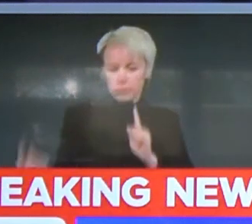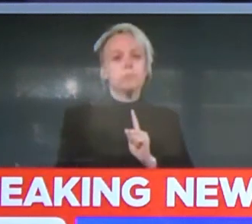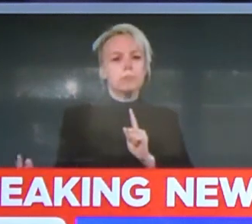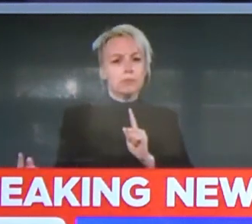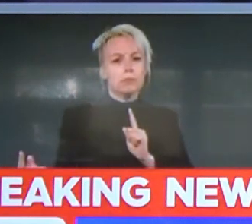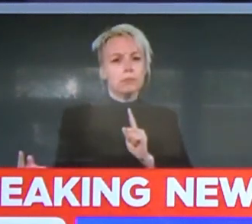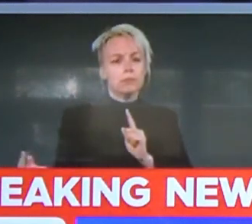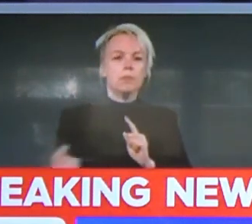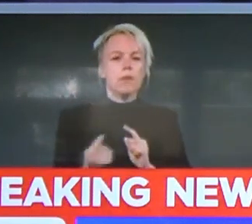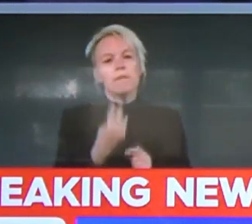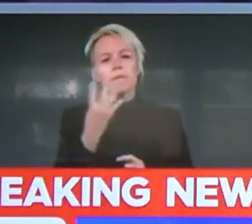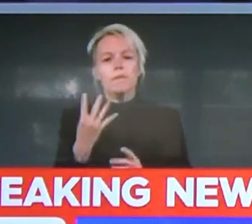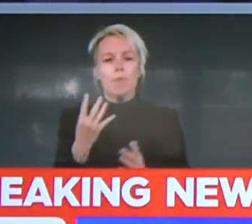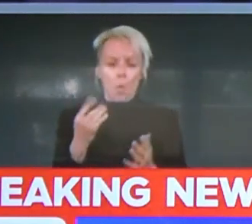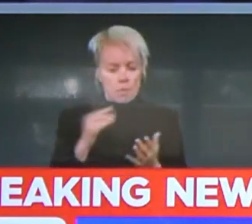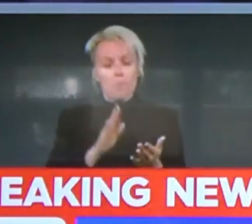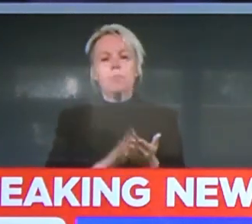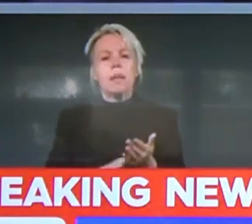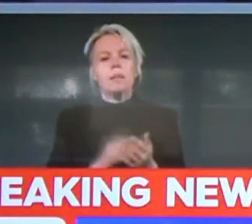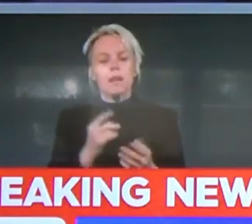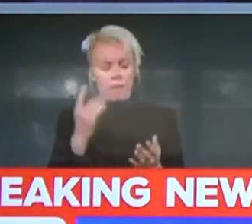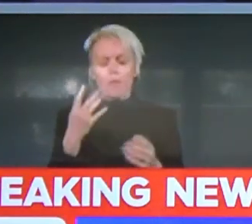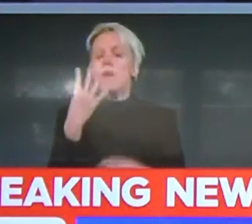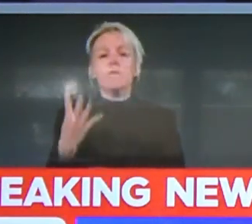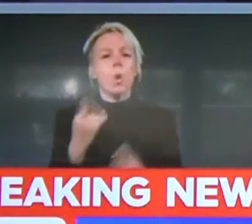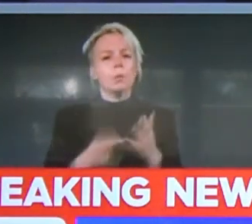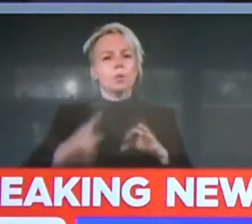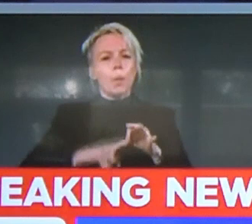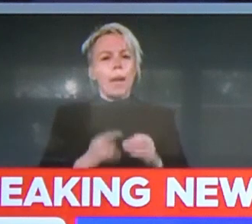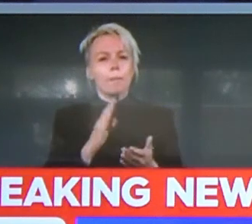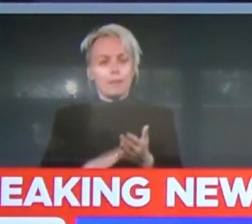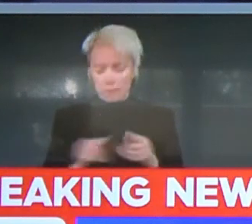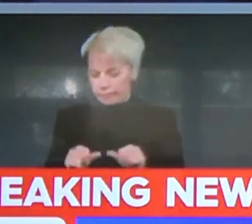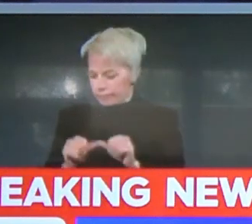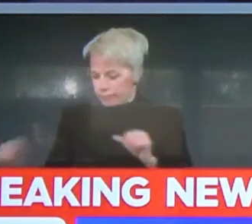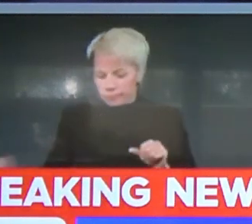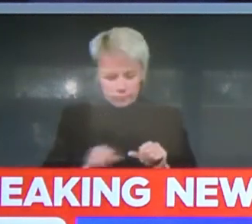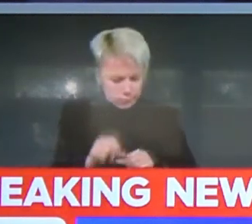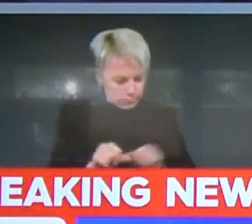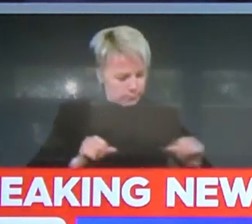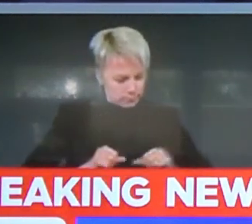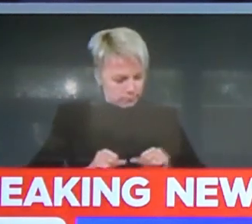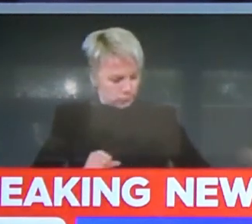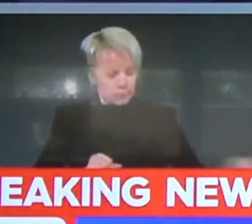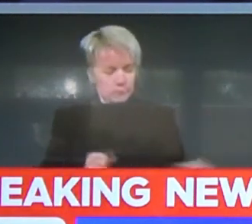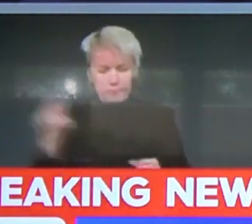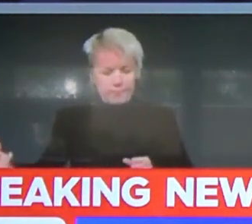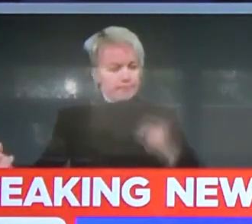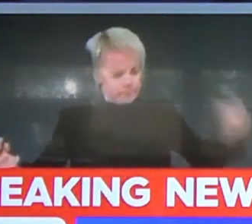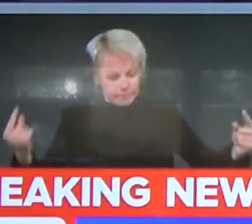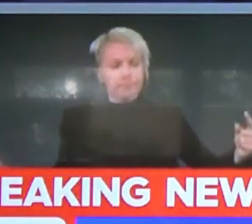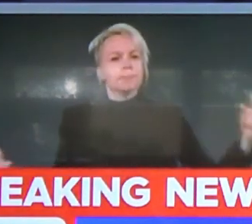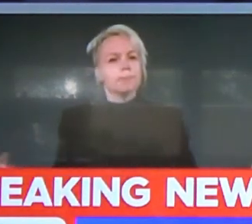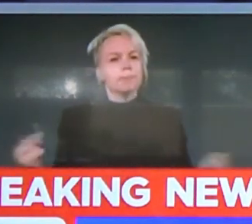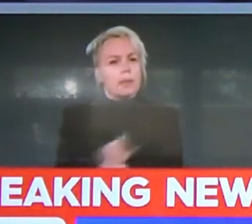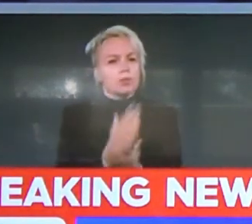premises were already doing that. I'll be very clear, shopping centres remain open. There's no need to rush out to shopping centres. The food stores